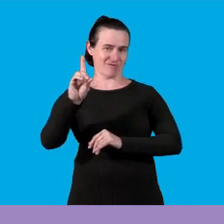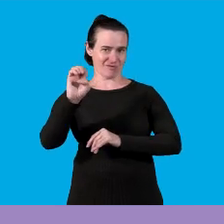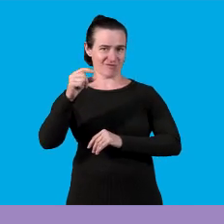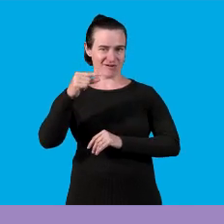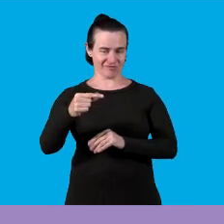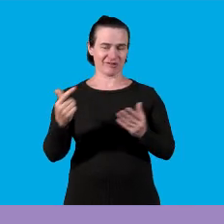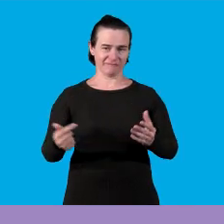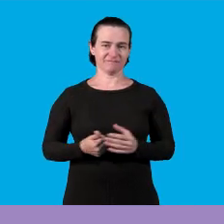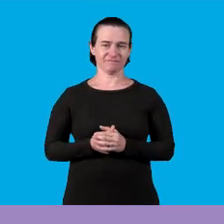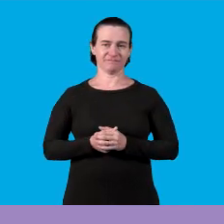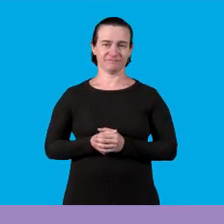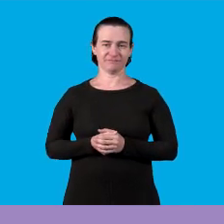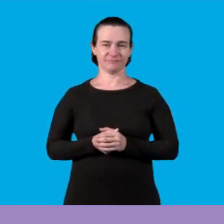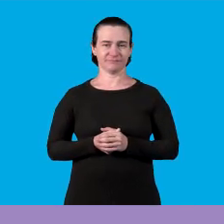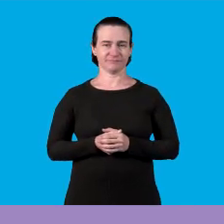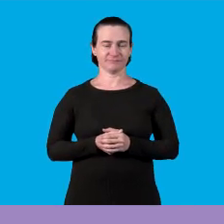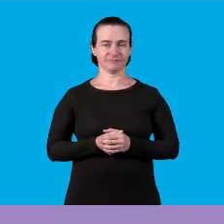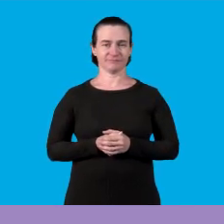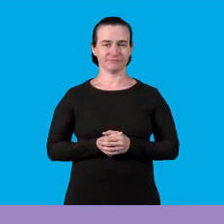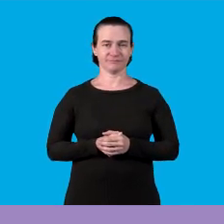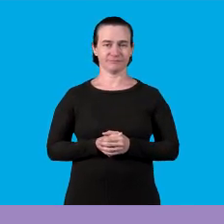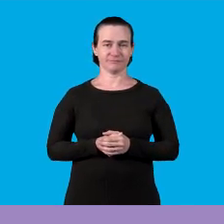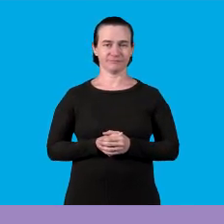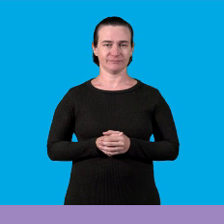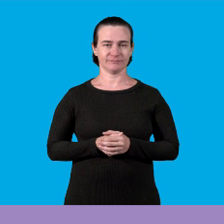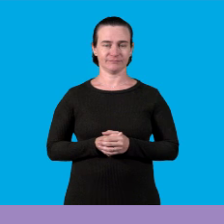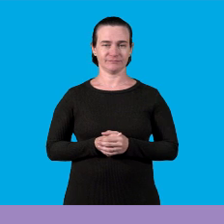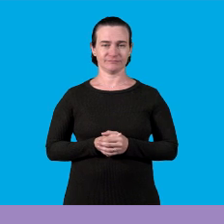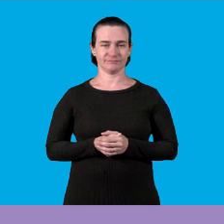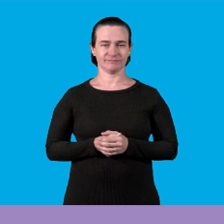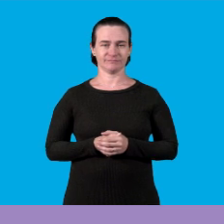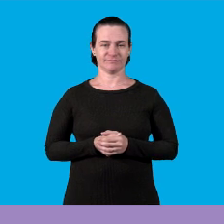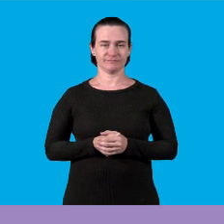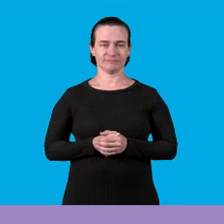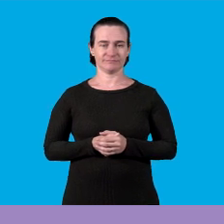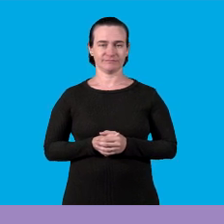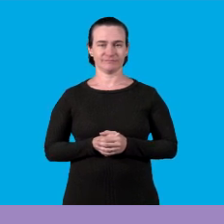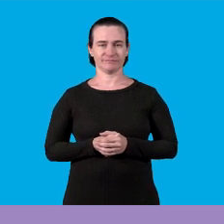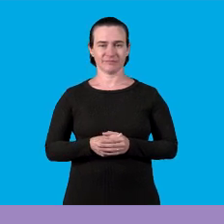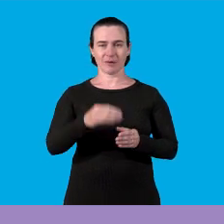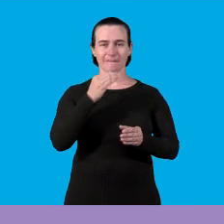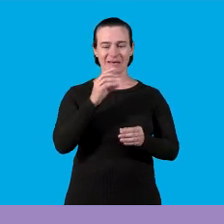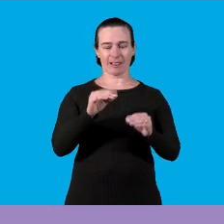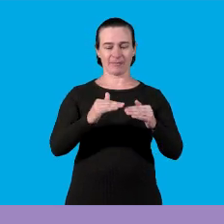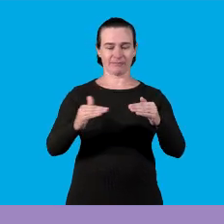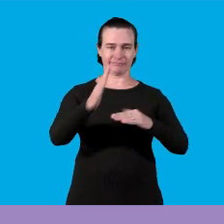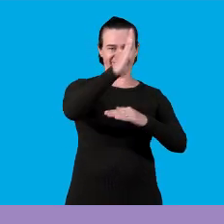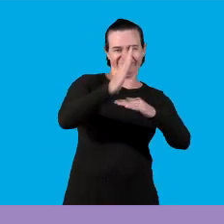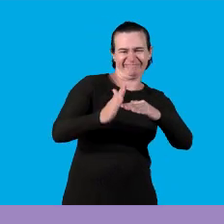is not 90 degrees. So these are not meeting, but not meeting at right